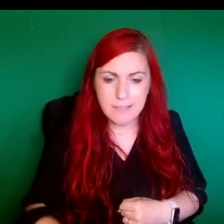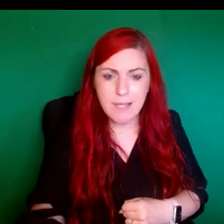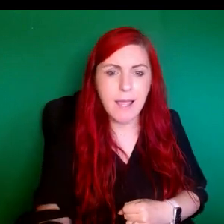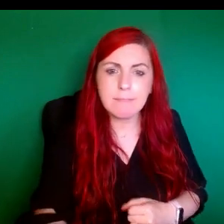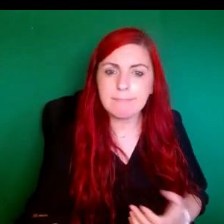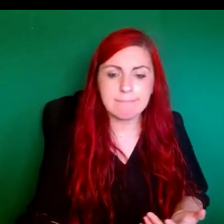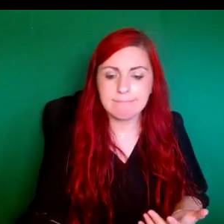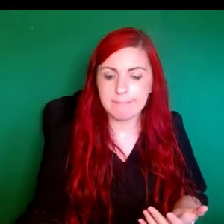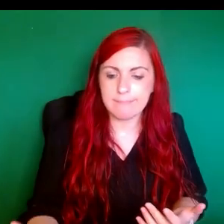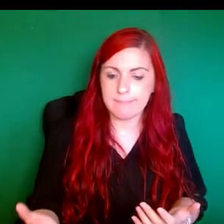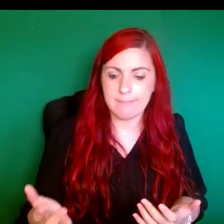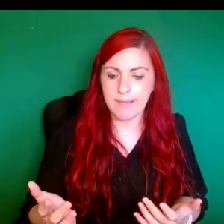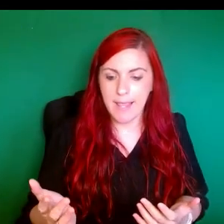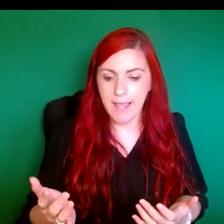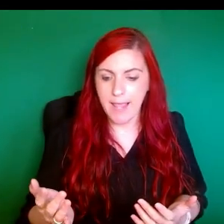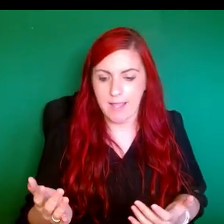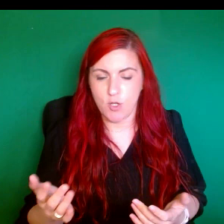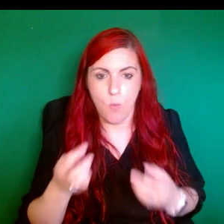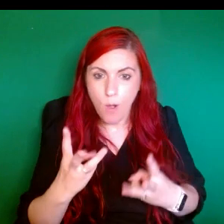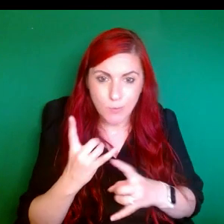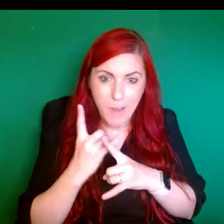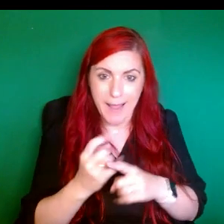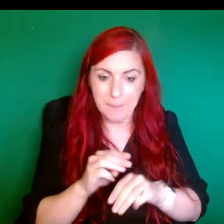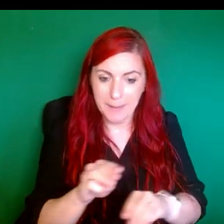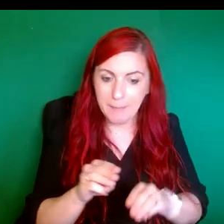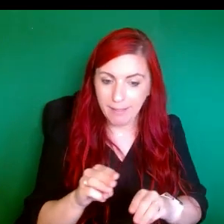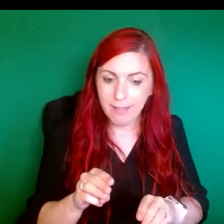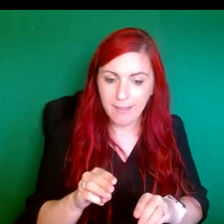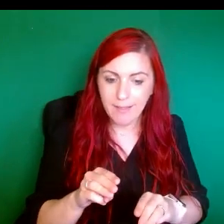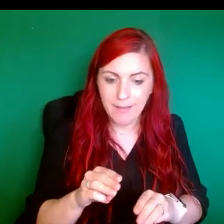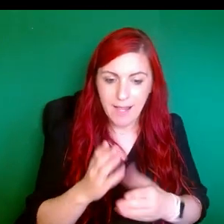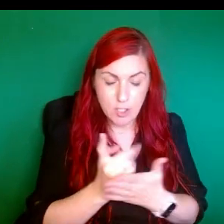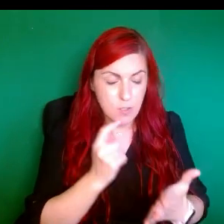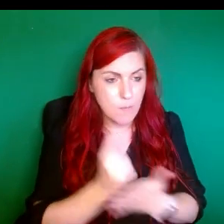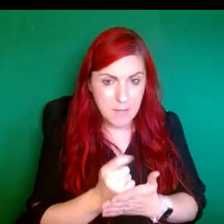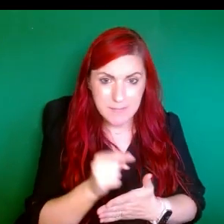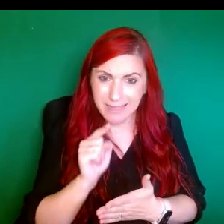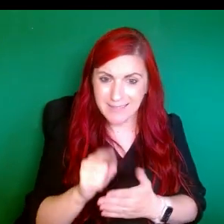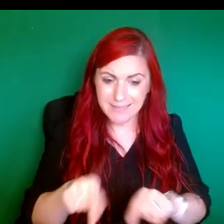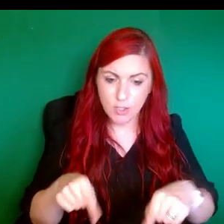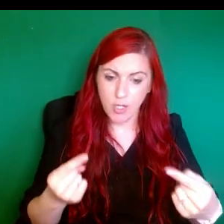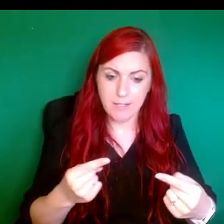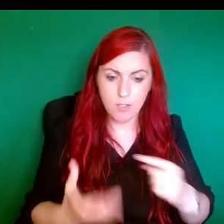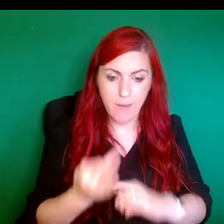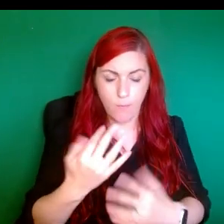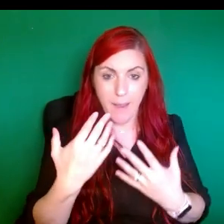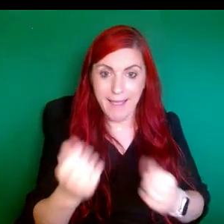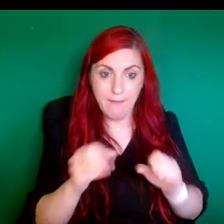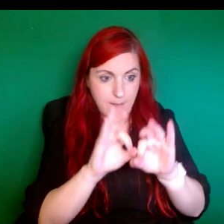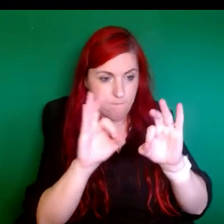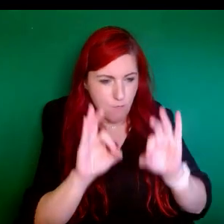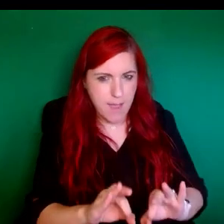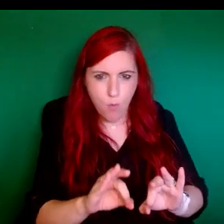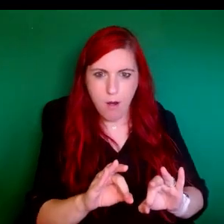they're really, really distressed, and you're getting up every day and you want to help people, and sometimes that can be